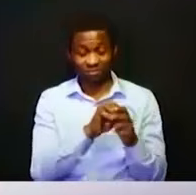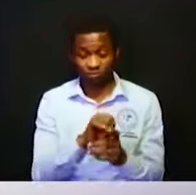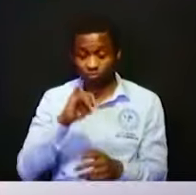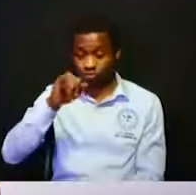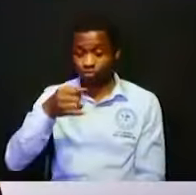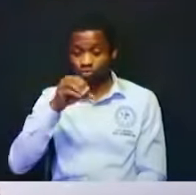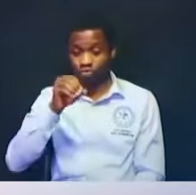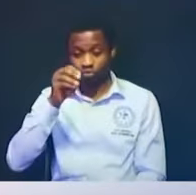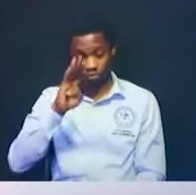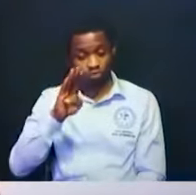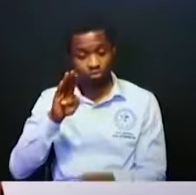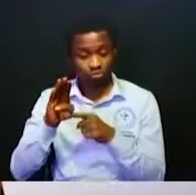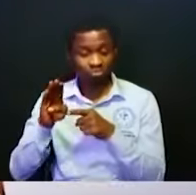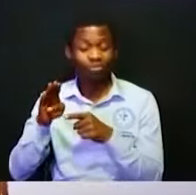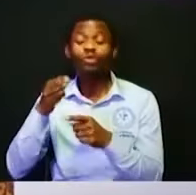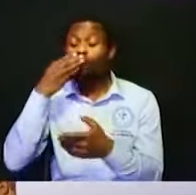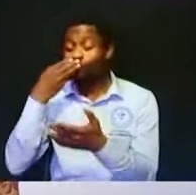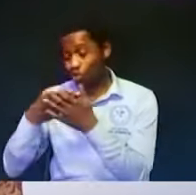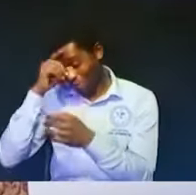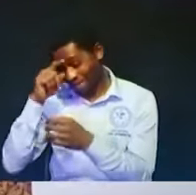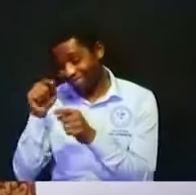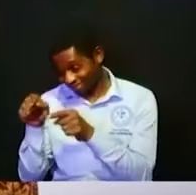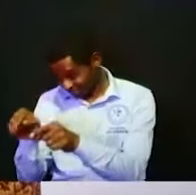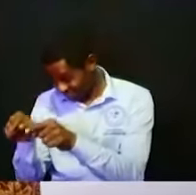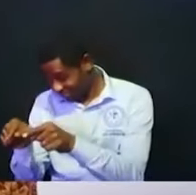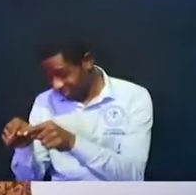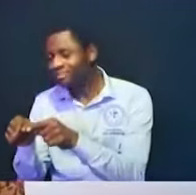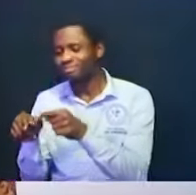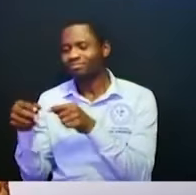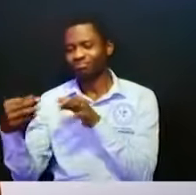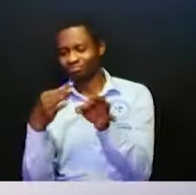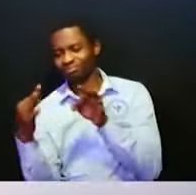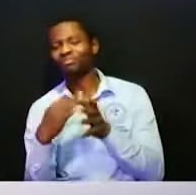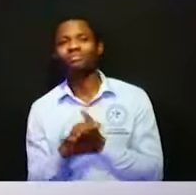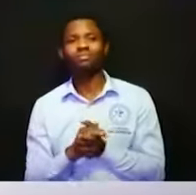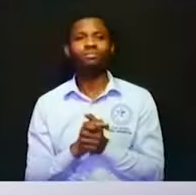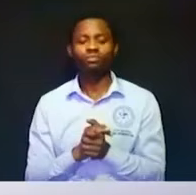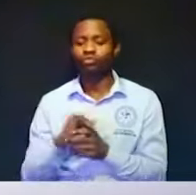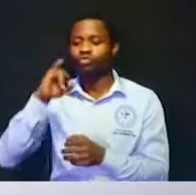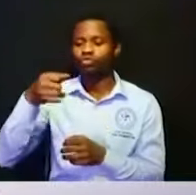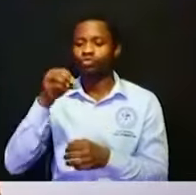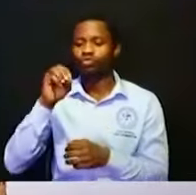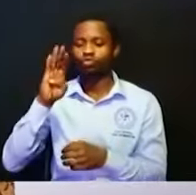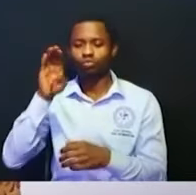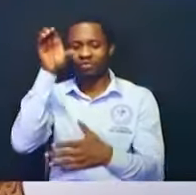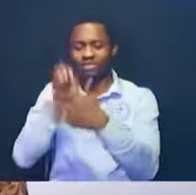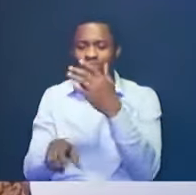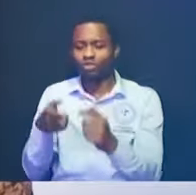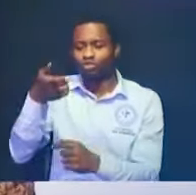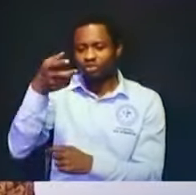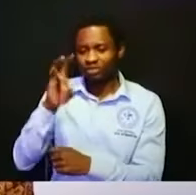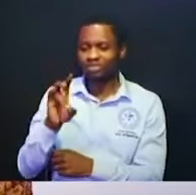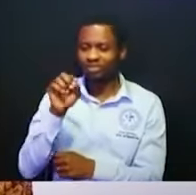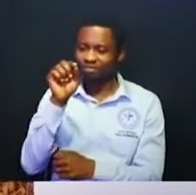interpret this to us. My Job ni papa pa no enkyere ye we emu. Now Job 27 from verse 1. Mo mien hwe Job homa no